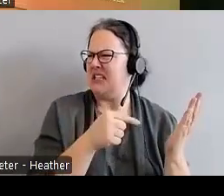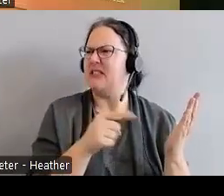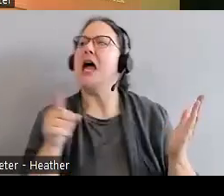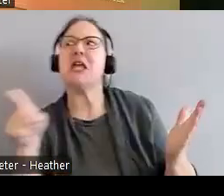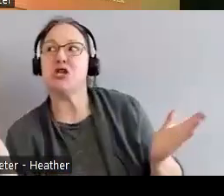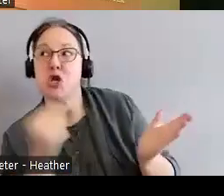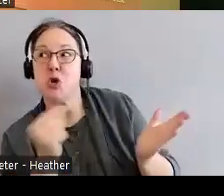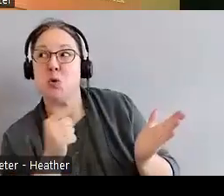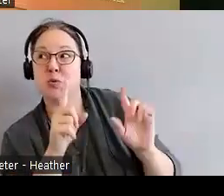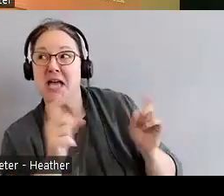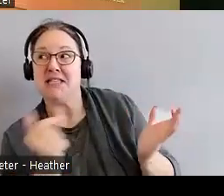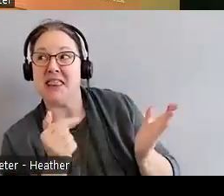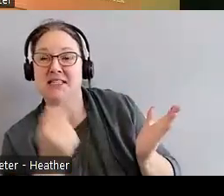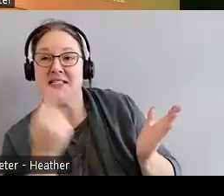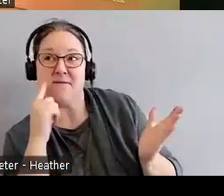and